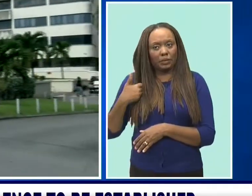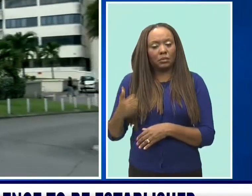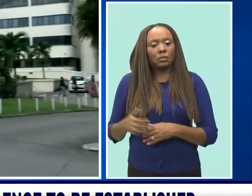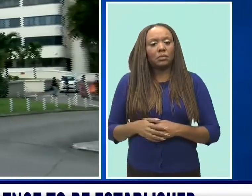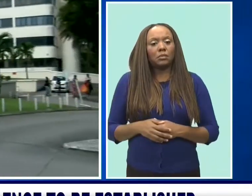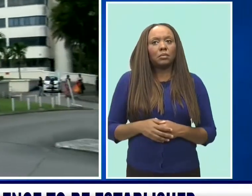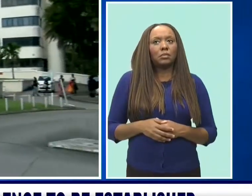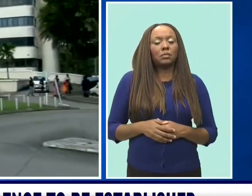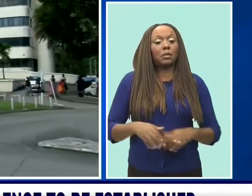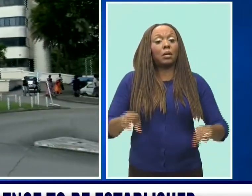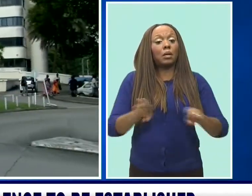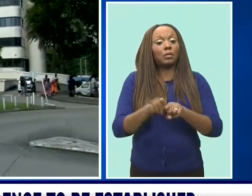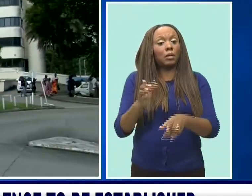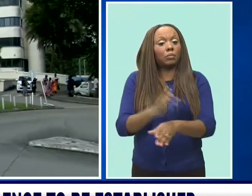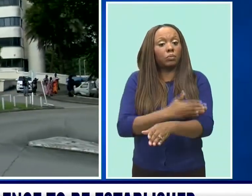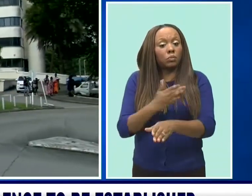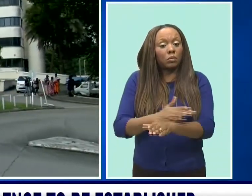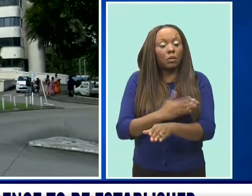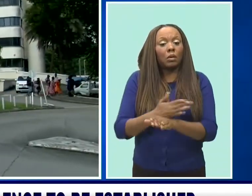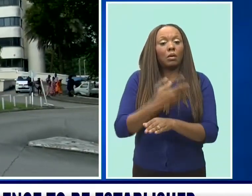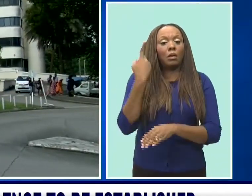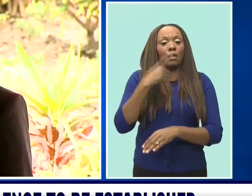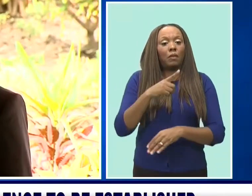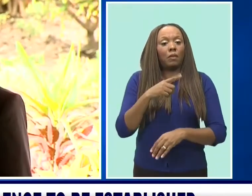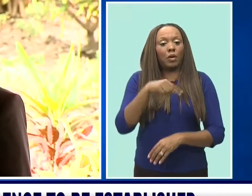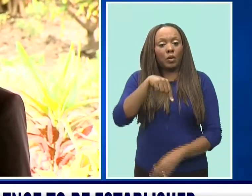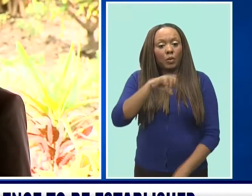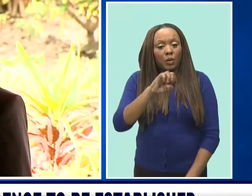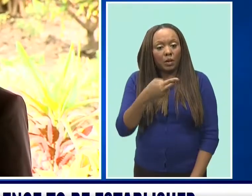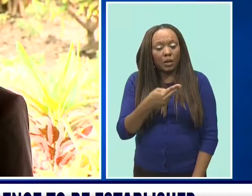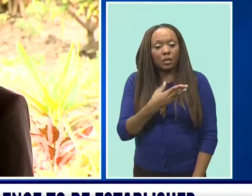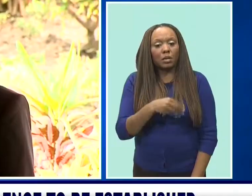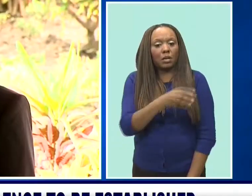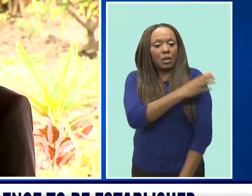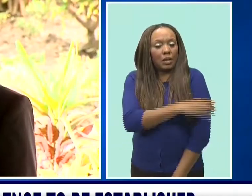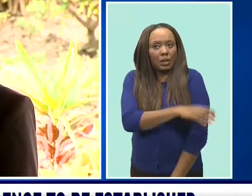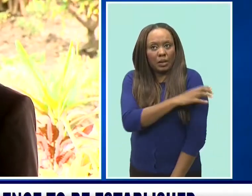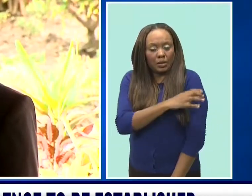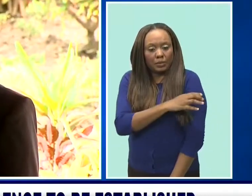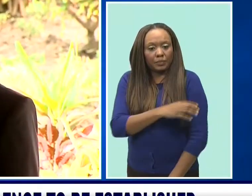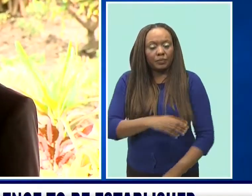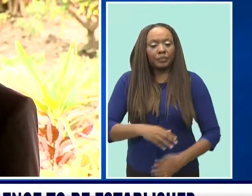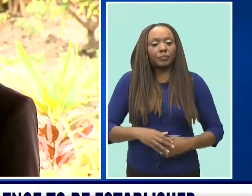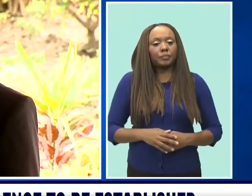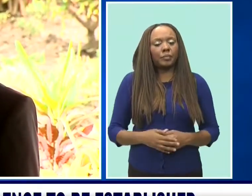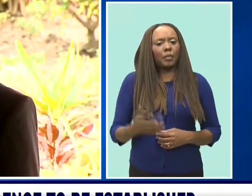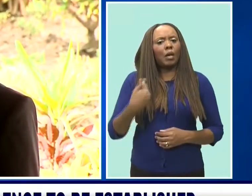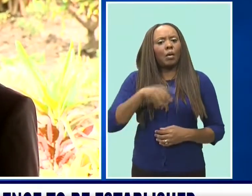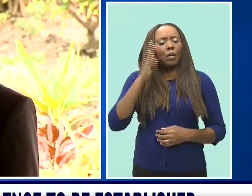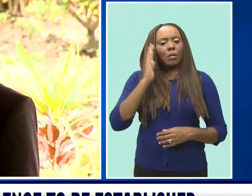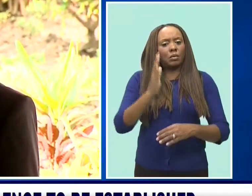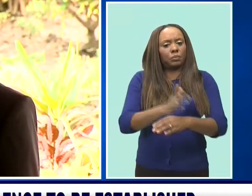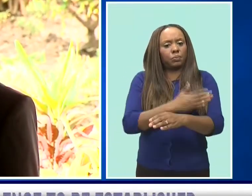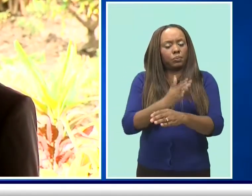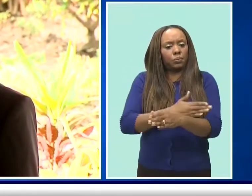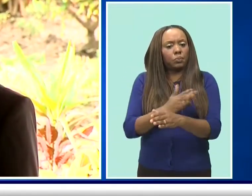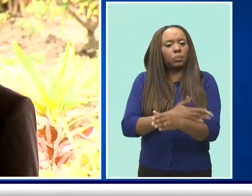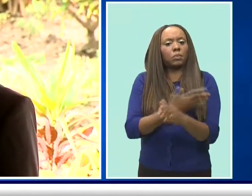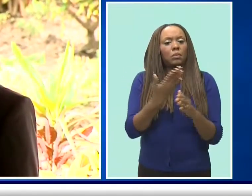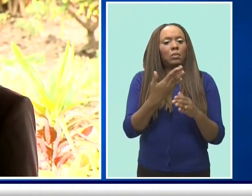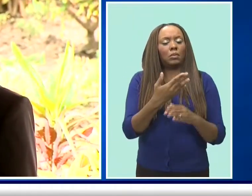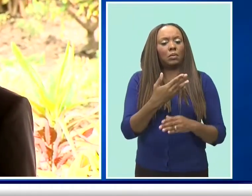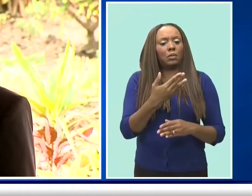the island's hospital and polyclinics. The program will refurbish the Queen Elizabeth Hospital pediatric